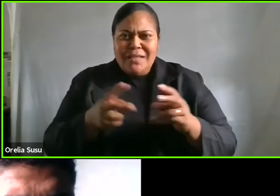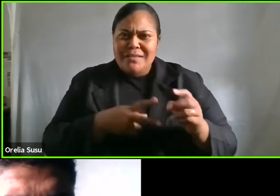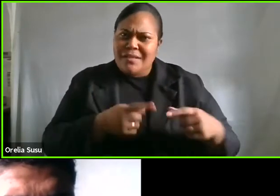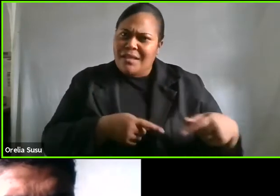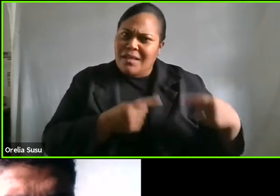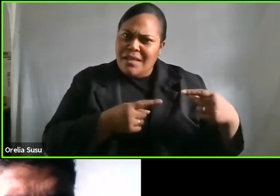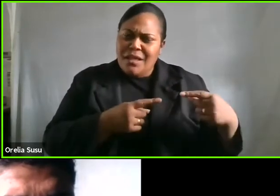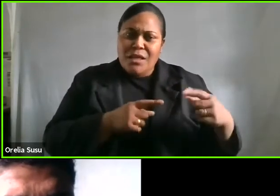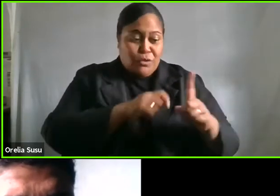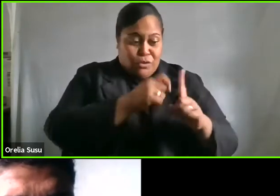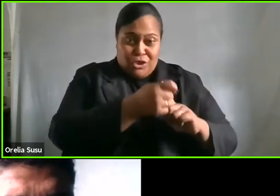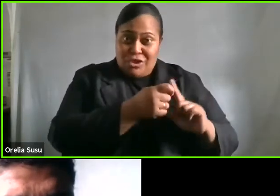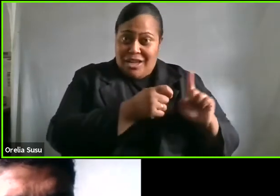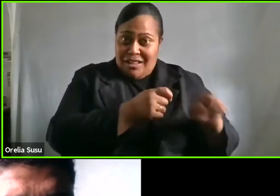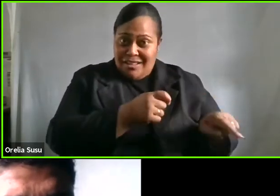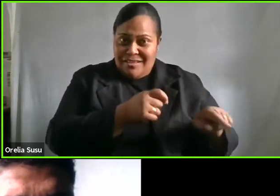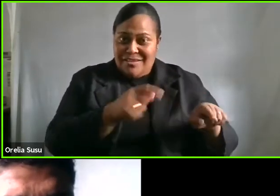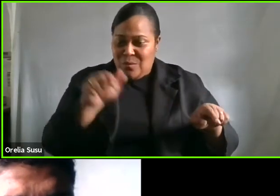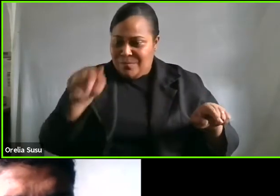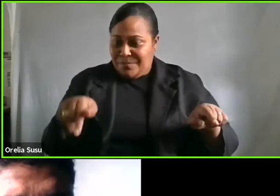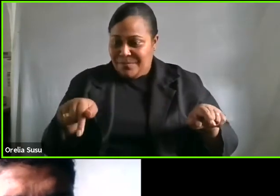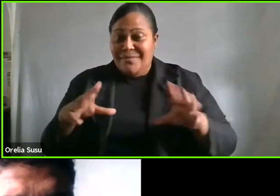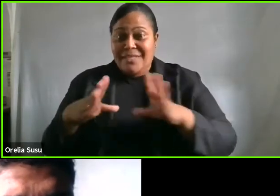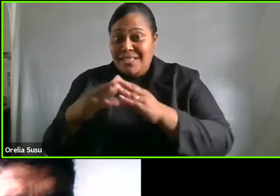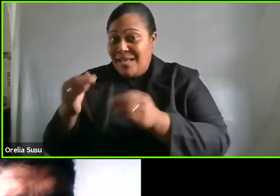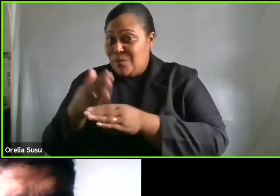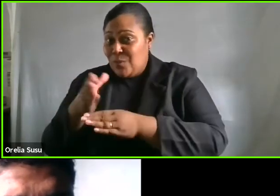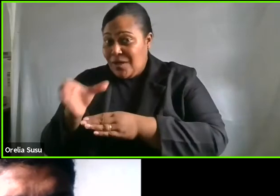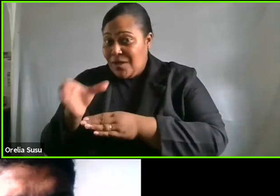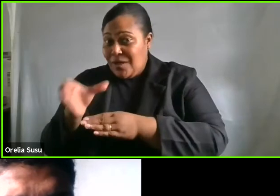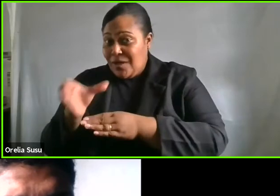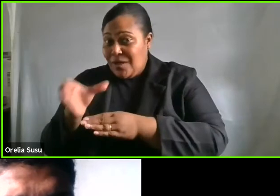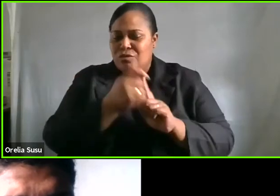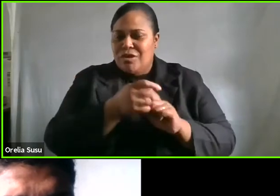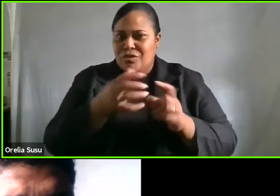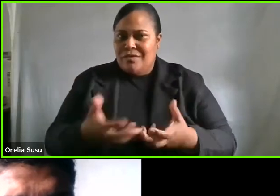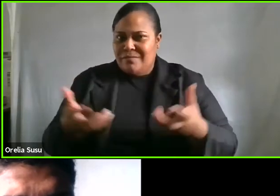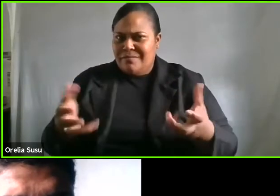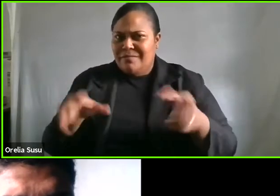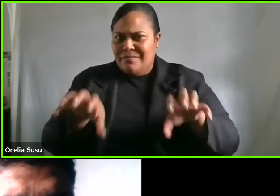as in, know, that is evident in the Pacific cultures.